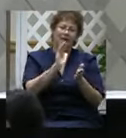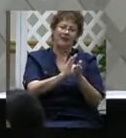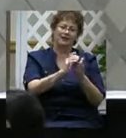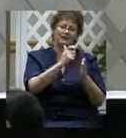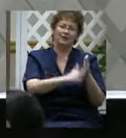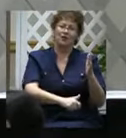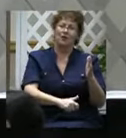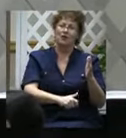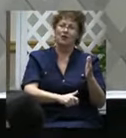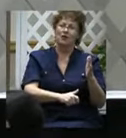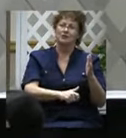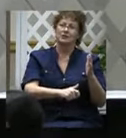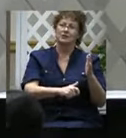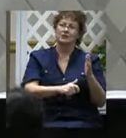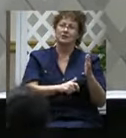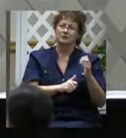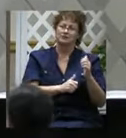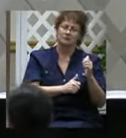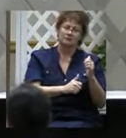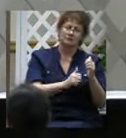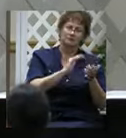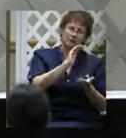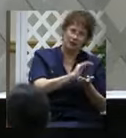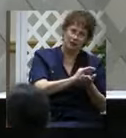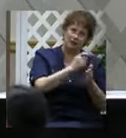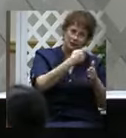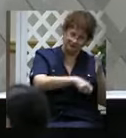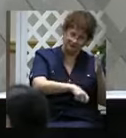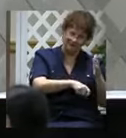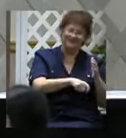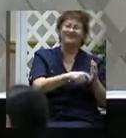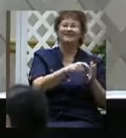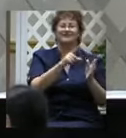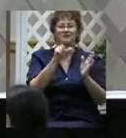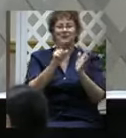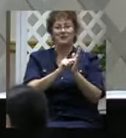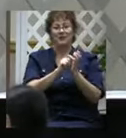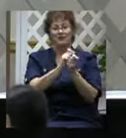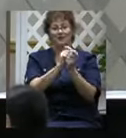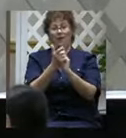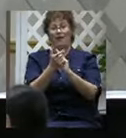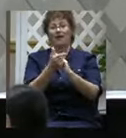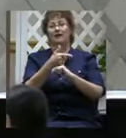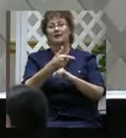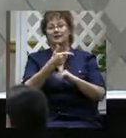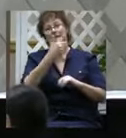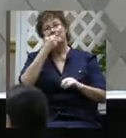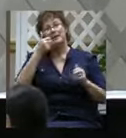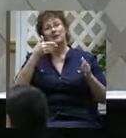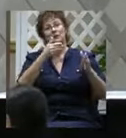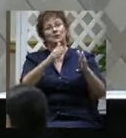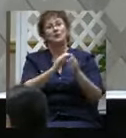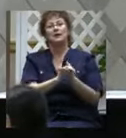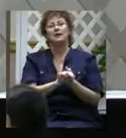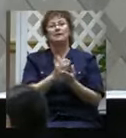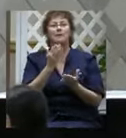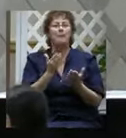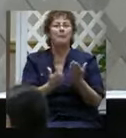least expensive, least inexpensive way to get those documents translated is the way to go. So maybe you want to get the